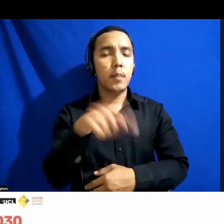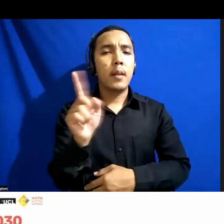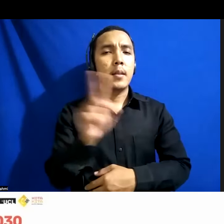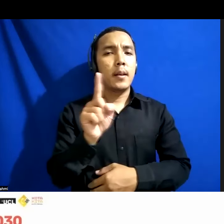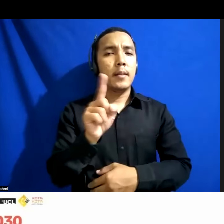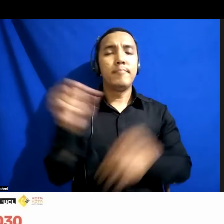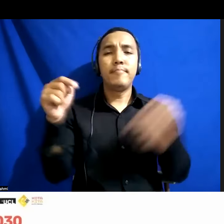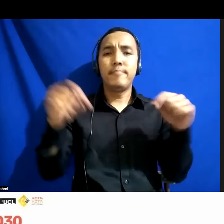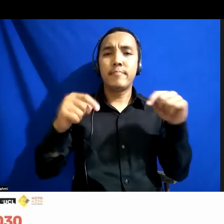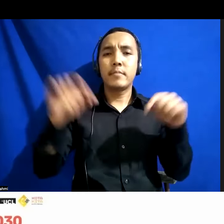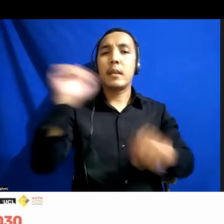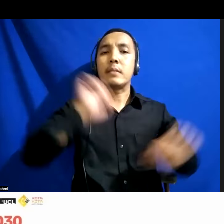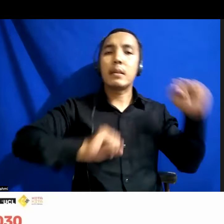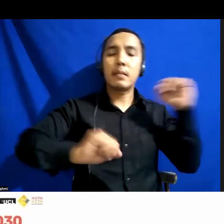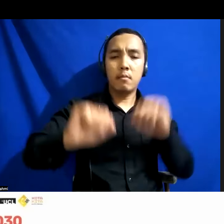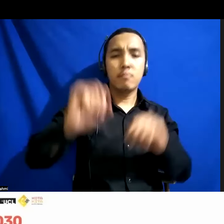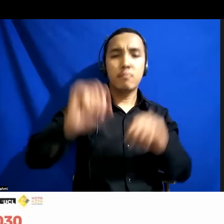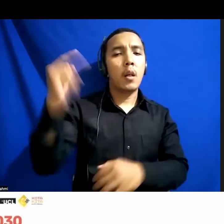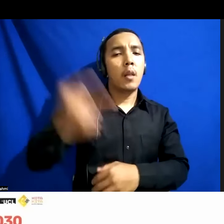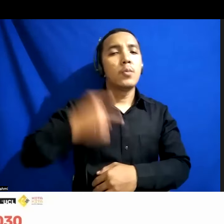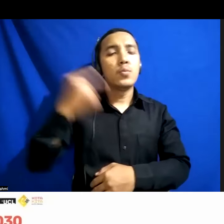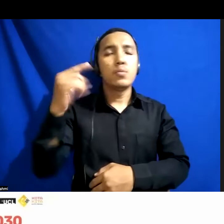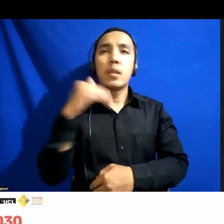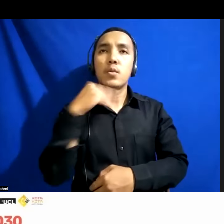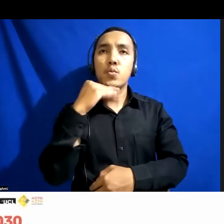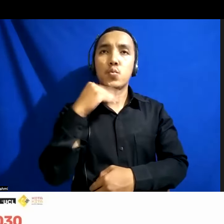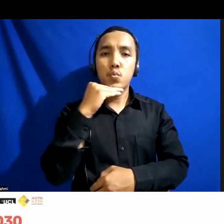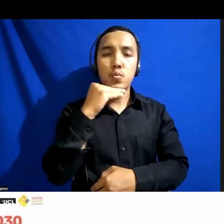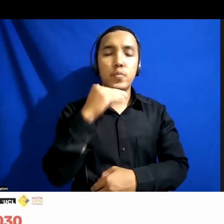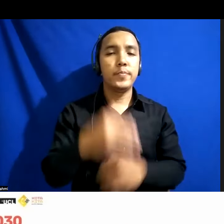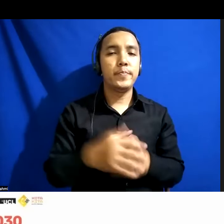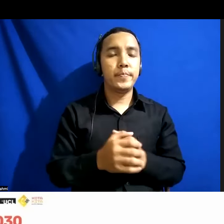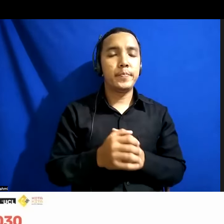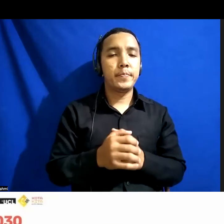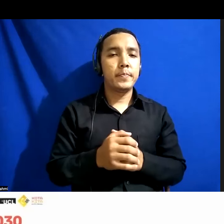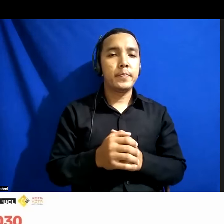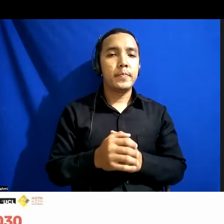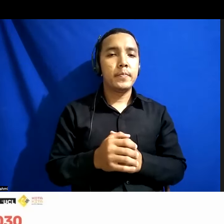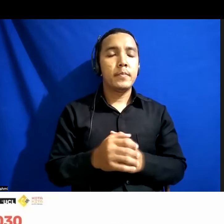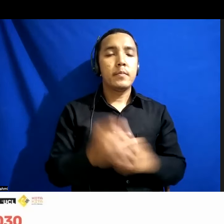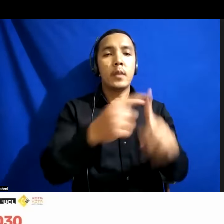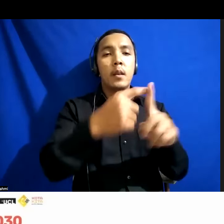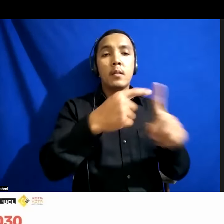And this is an activity that we have been waiting for and we are expecting